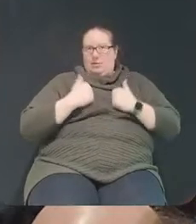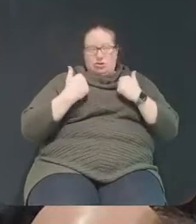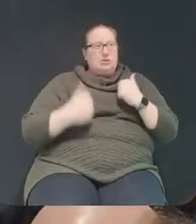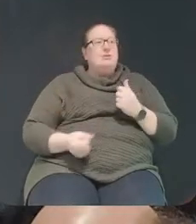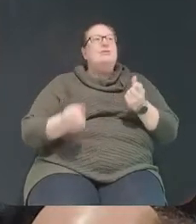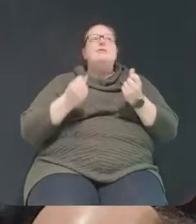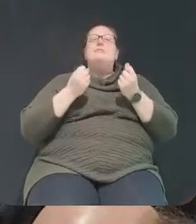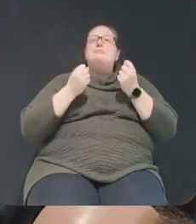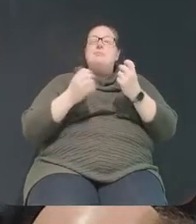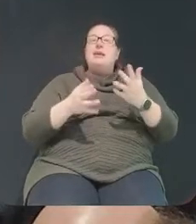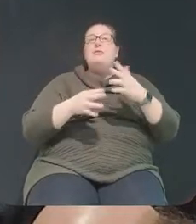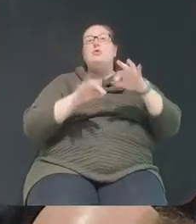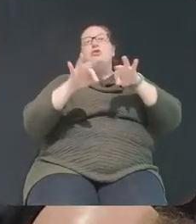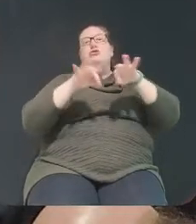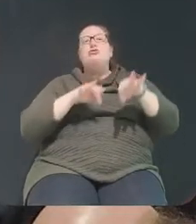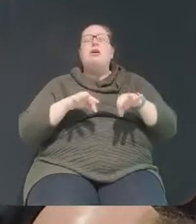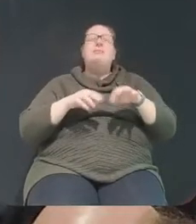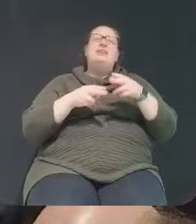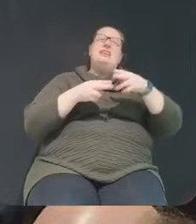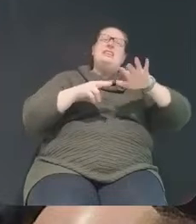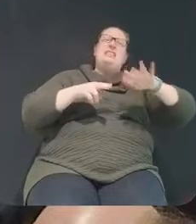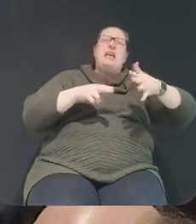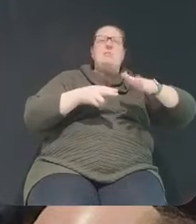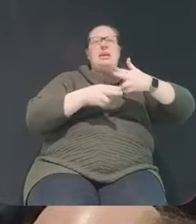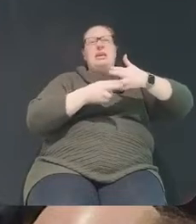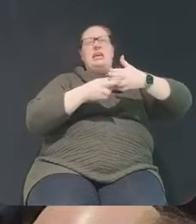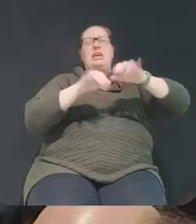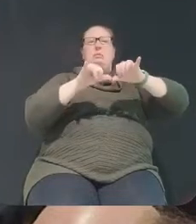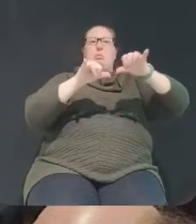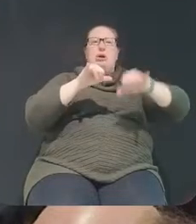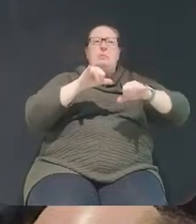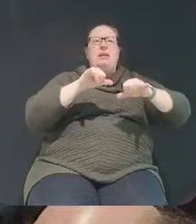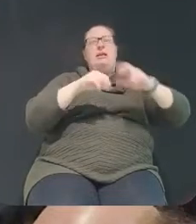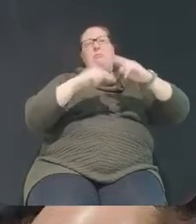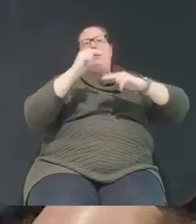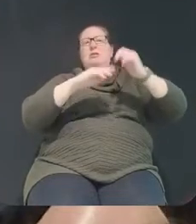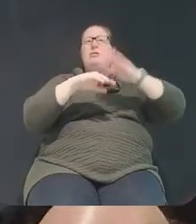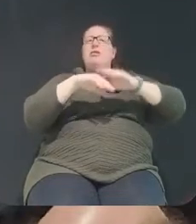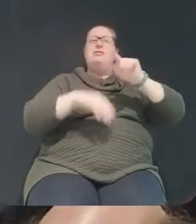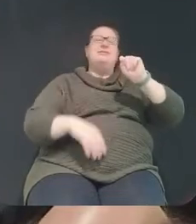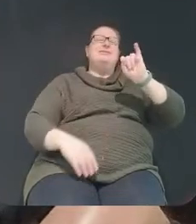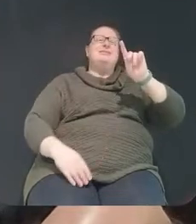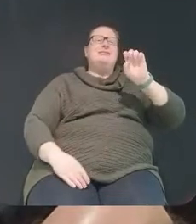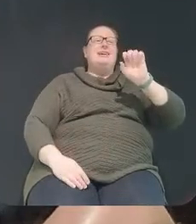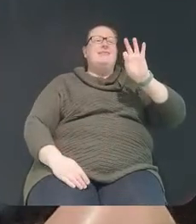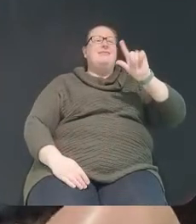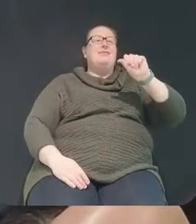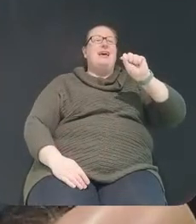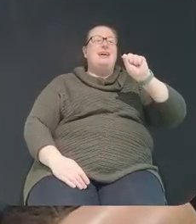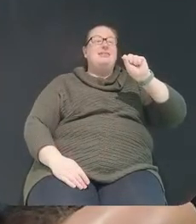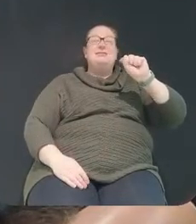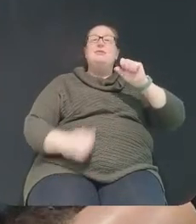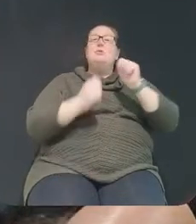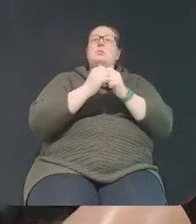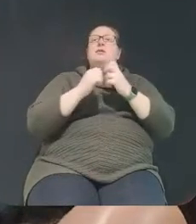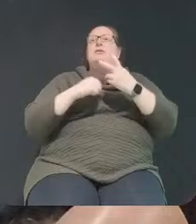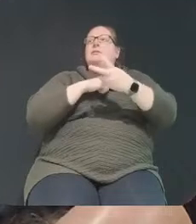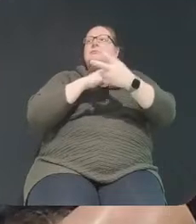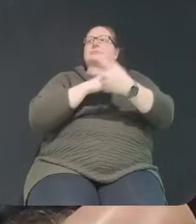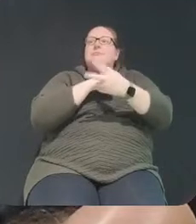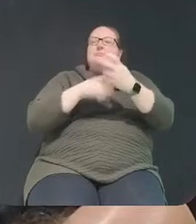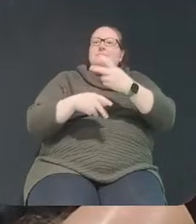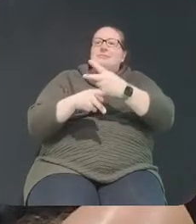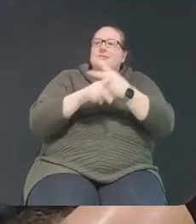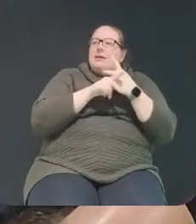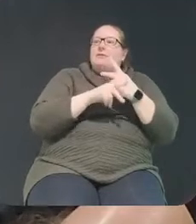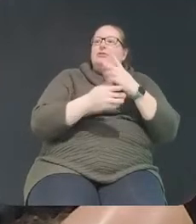described as semi-permanent, quote, unsightly shacks built on tide flats by, quote, squatters with salvaged pieces of lumber and